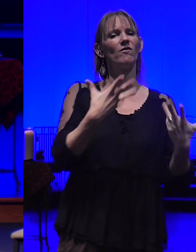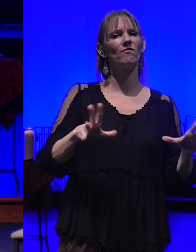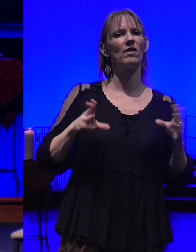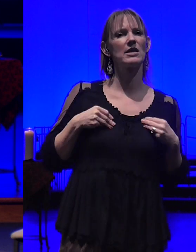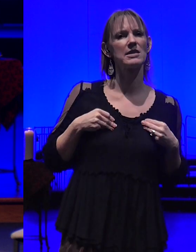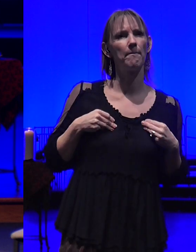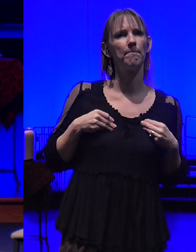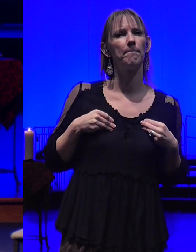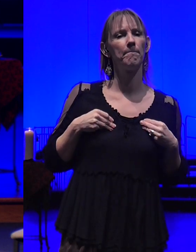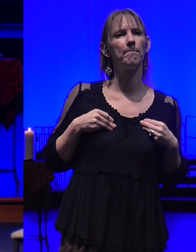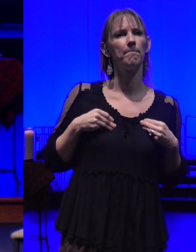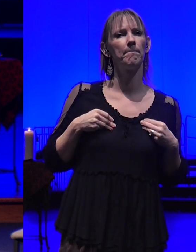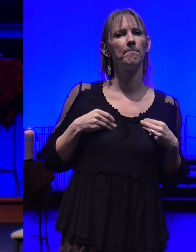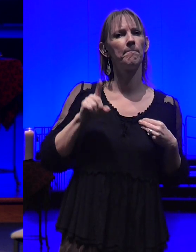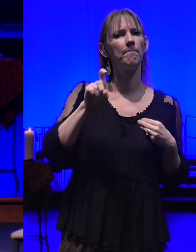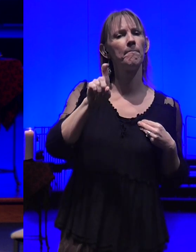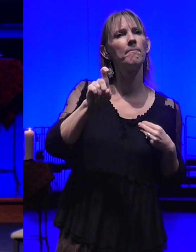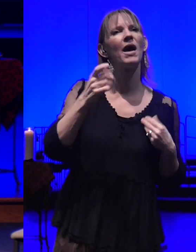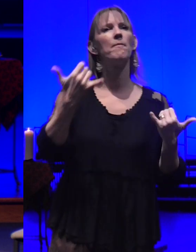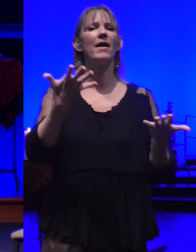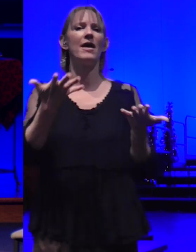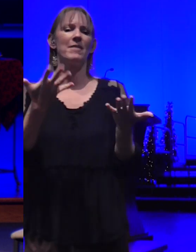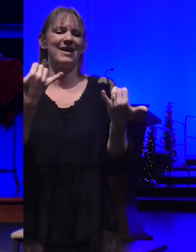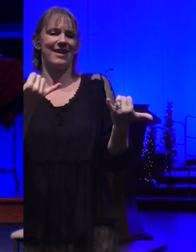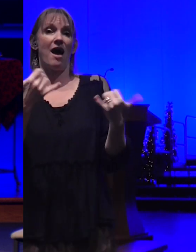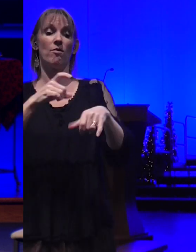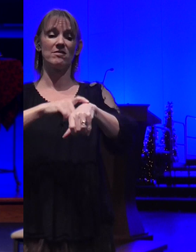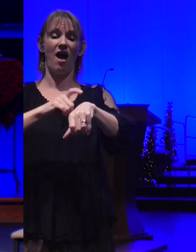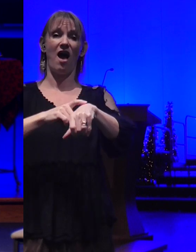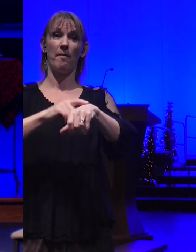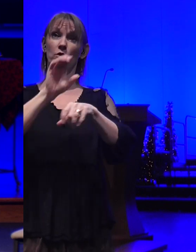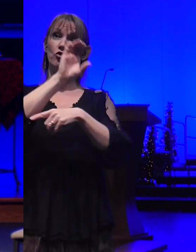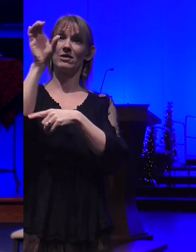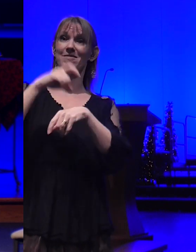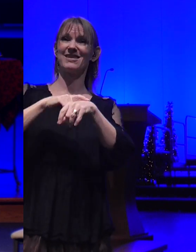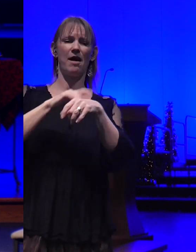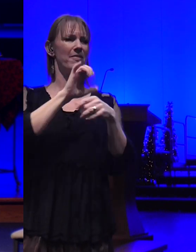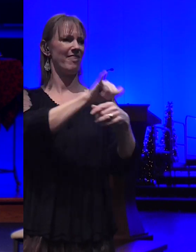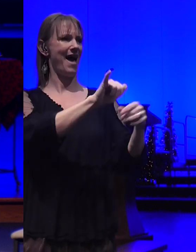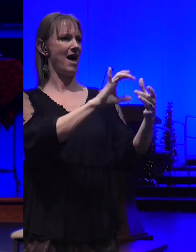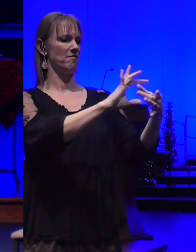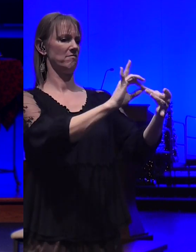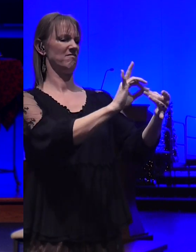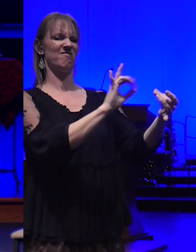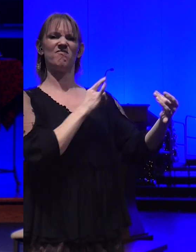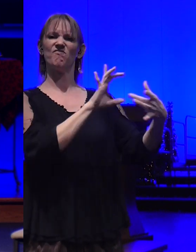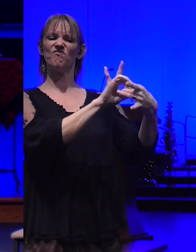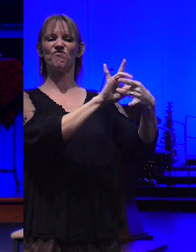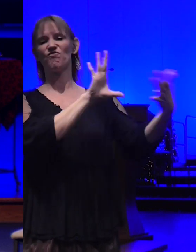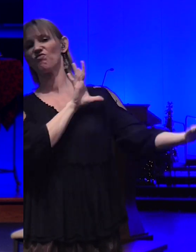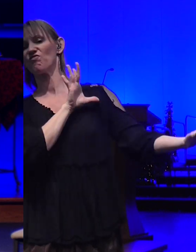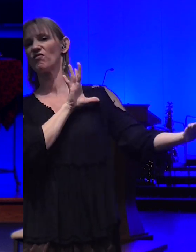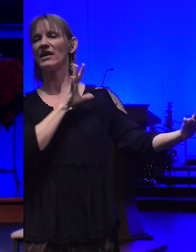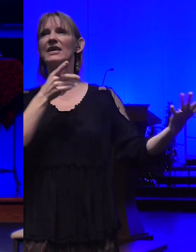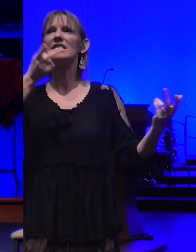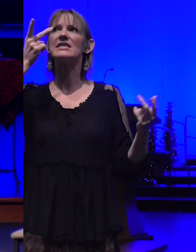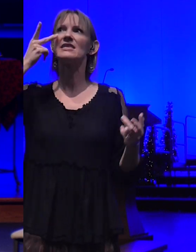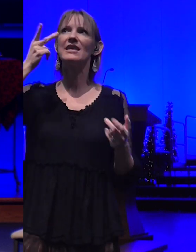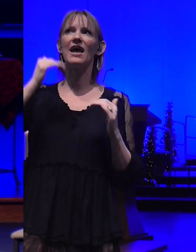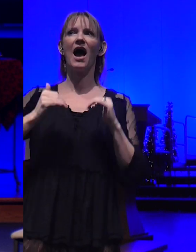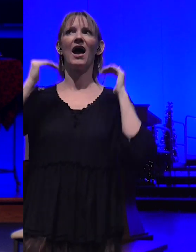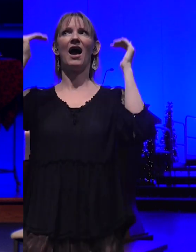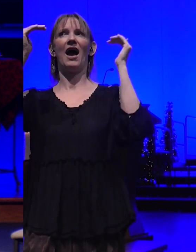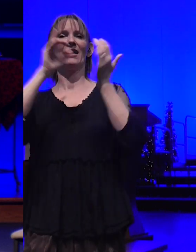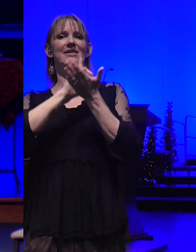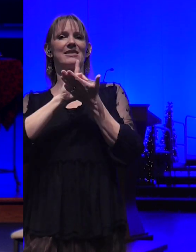agreed with? Maybe it's time at Christmas. Let that go and see what the higher design has in